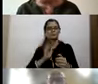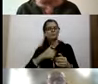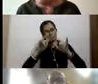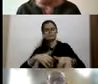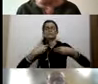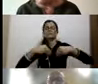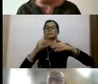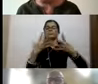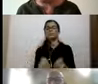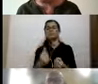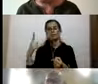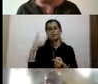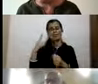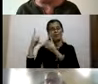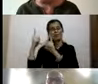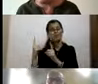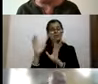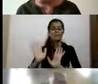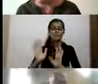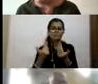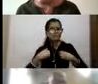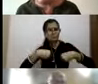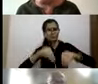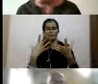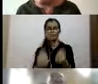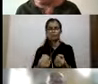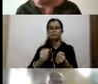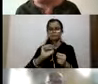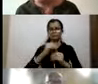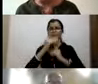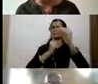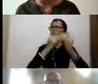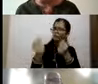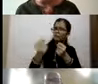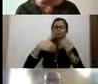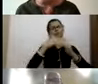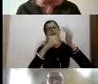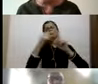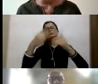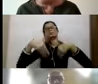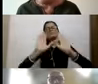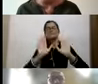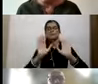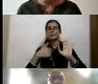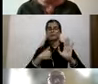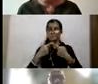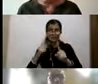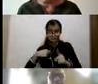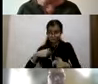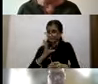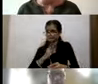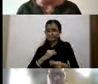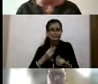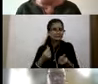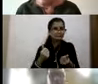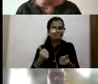liability for me. I get no benefit from it. I just want to sell it to a developer. Let the developer do what he wants. And that was my biggest fear. So